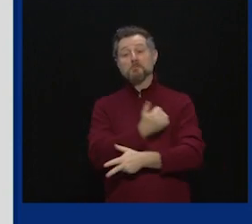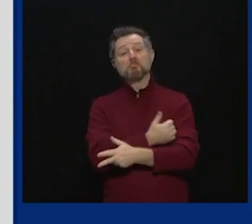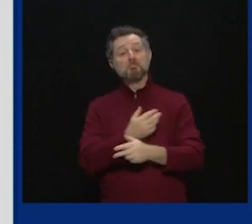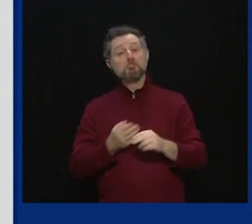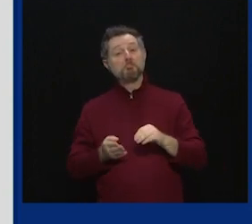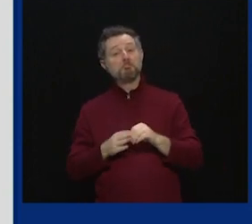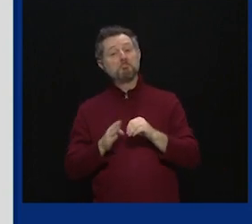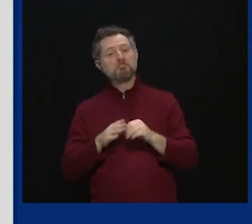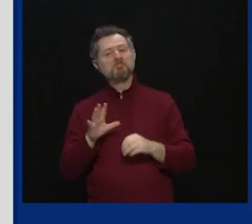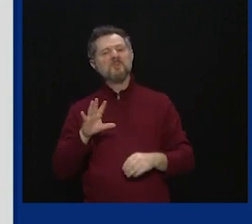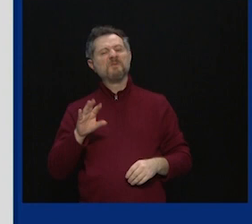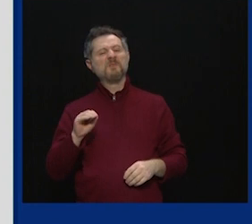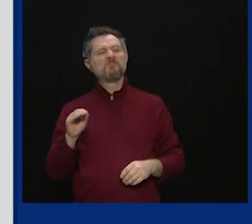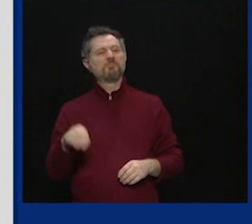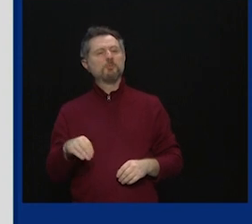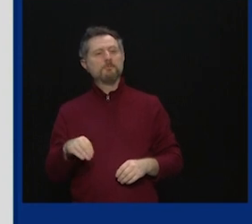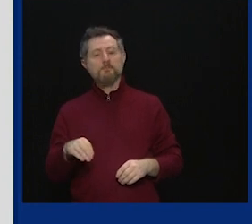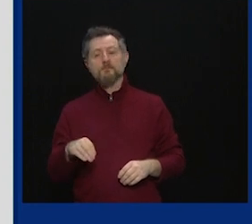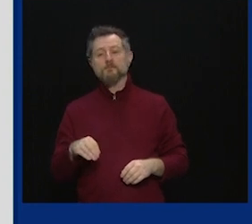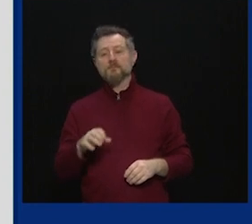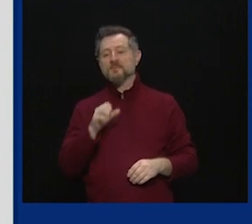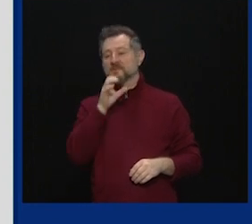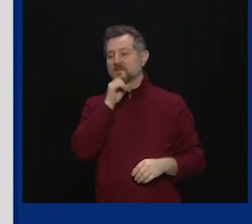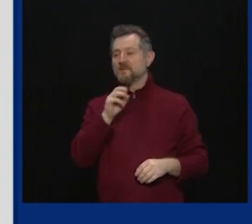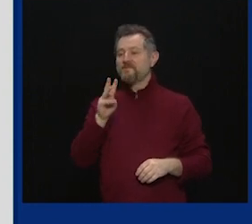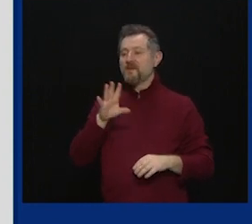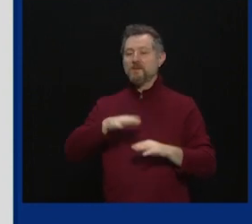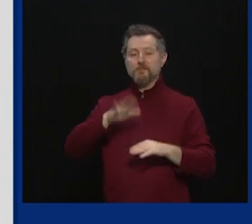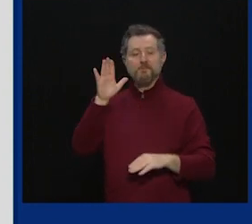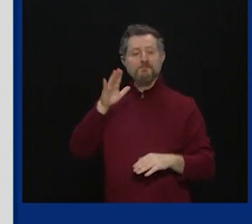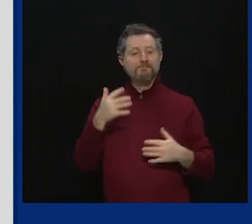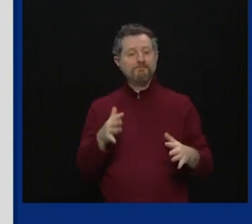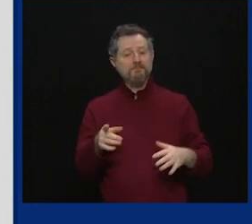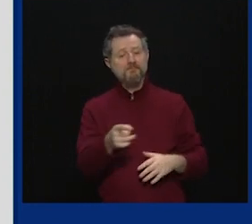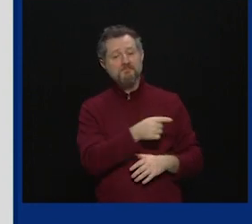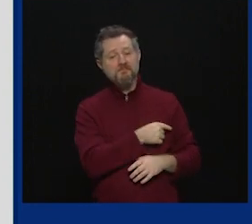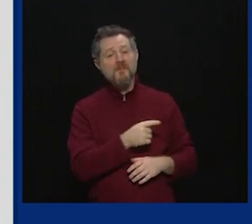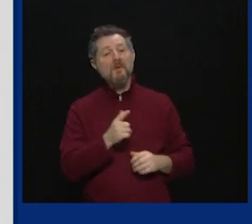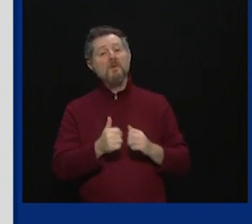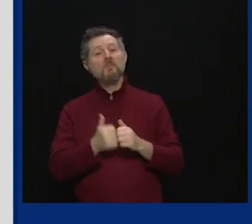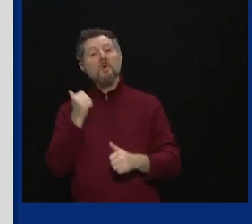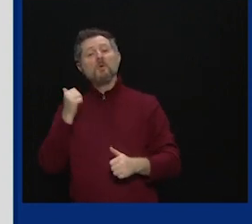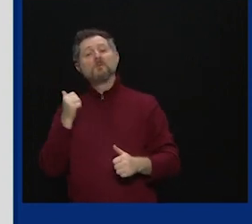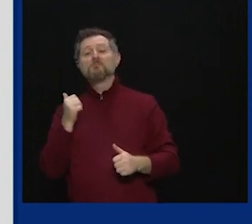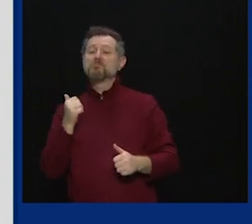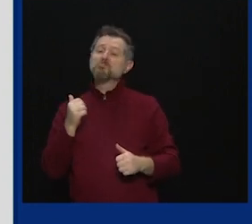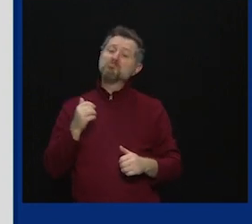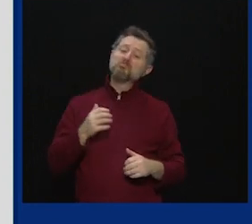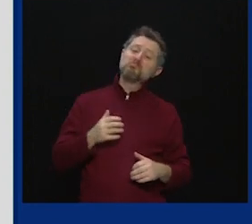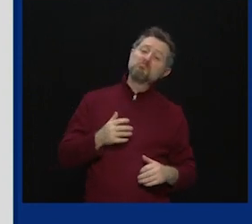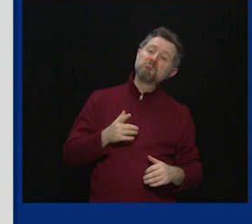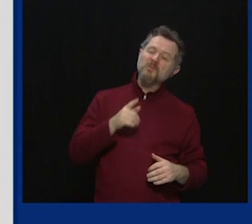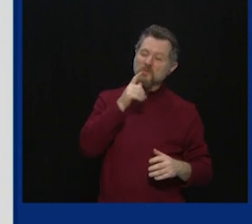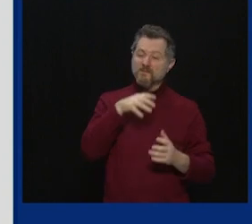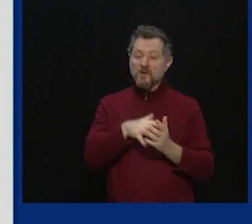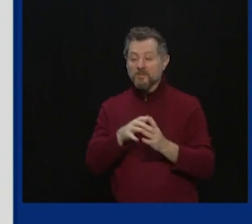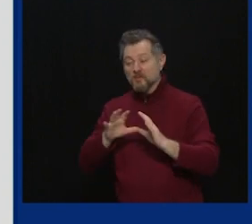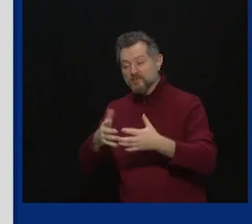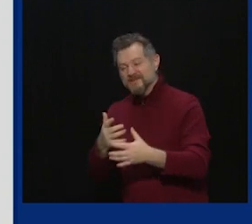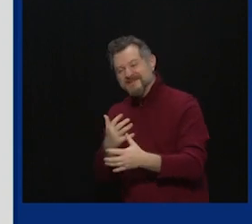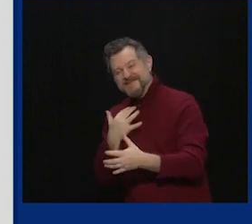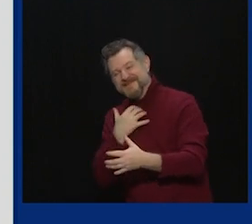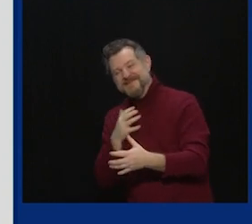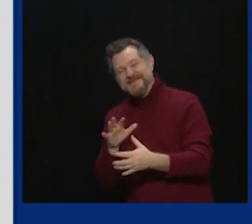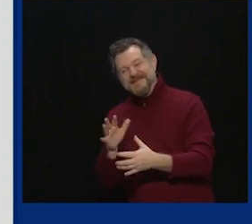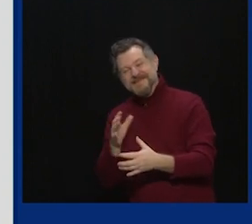of the 65 and up population. The most vulnerable population is our seniors. Number one, think about this.